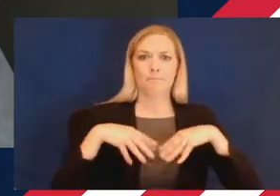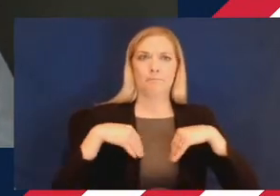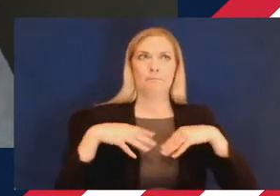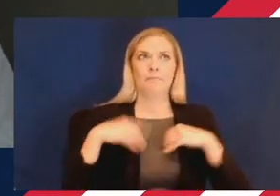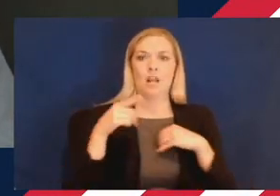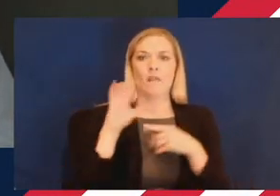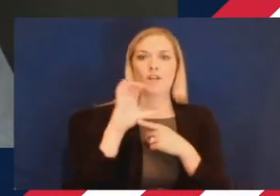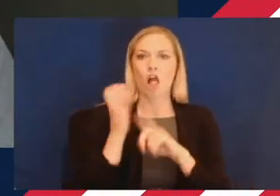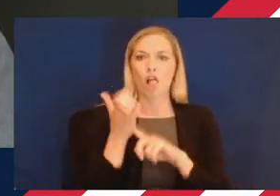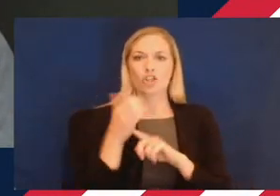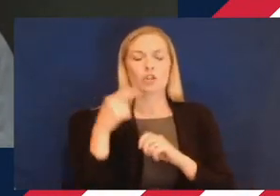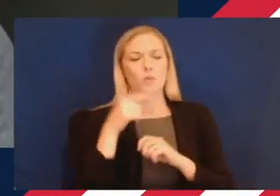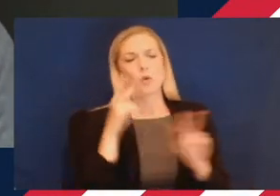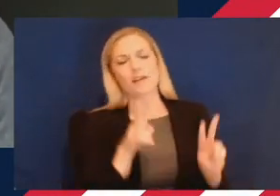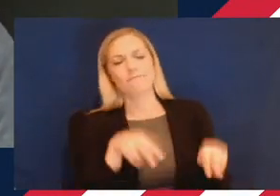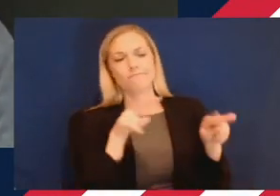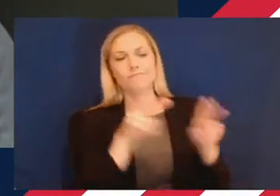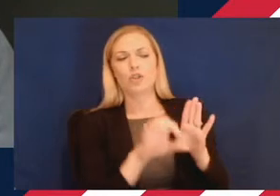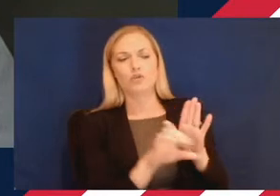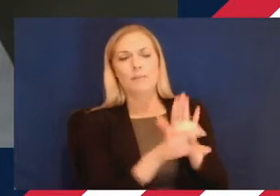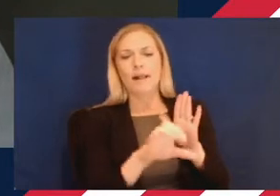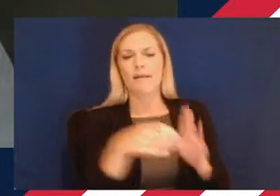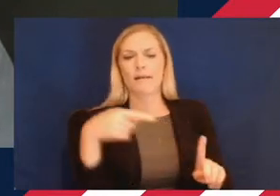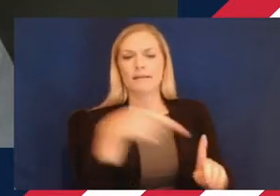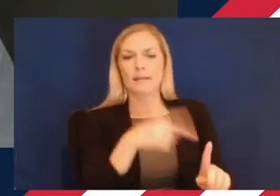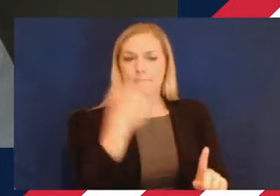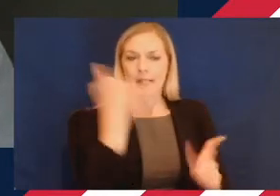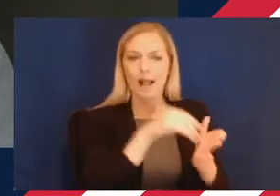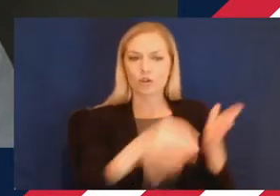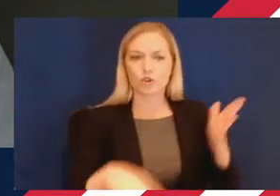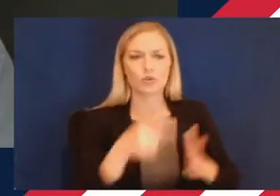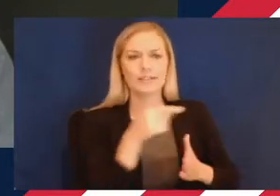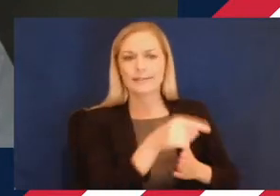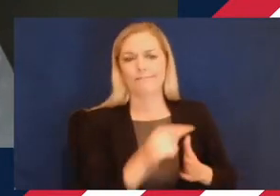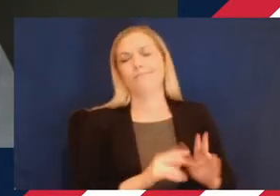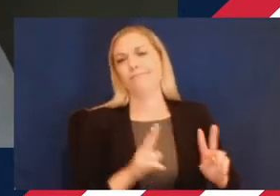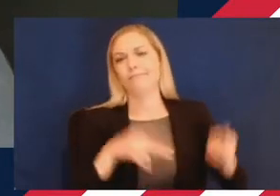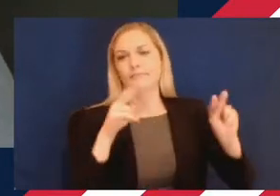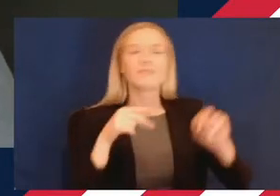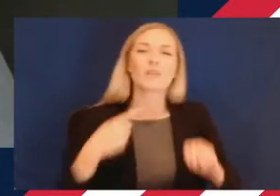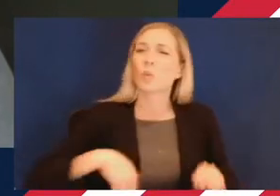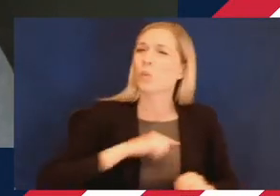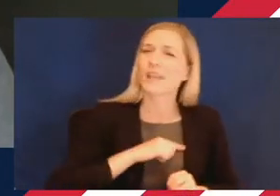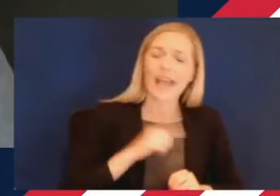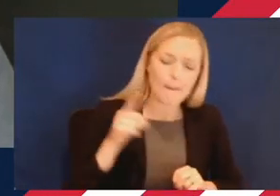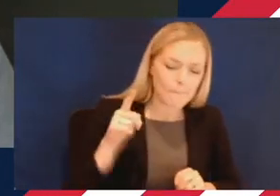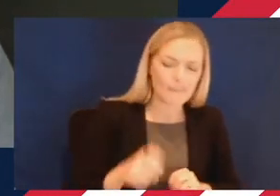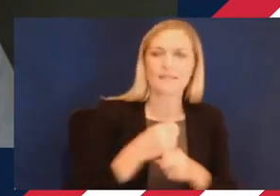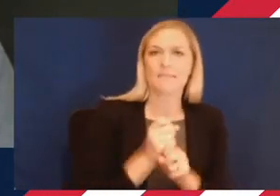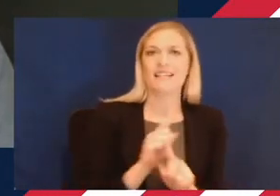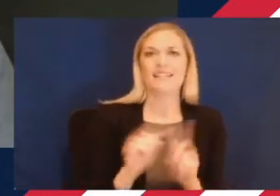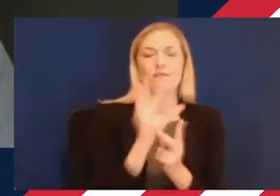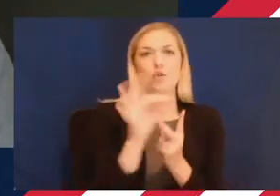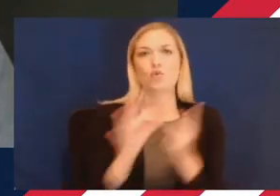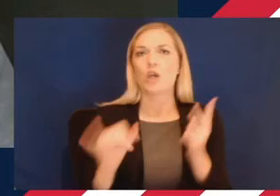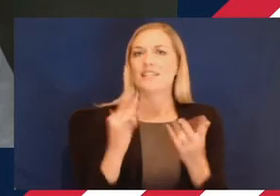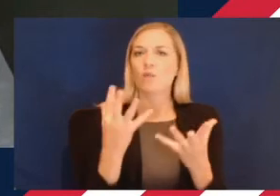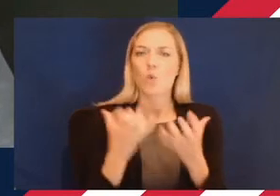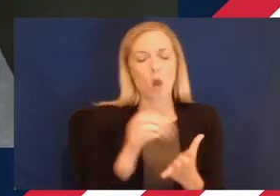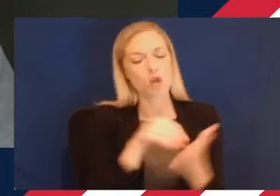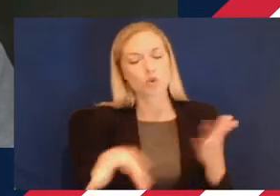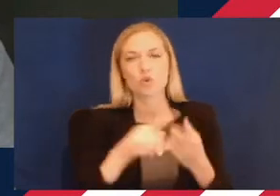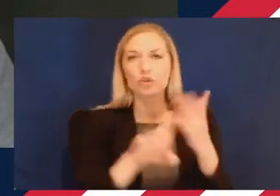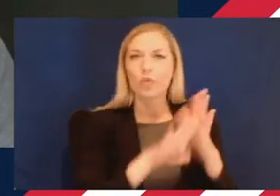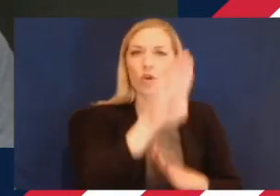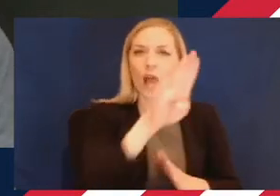break that cycle. We must make different choices for our students if we want them to thrive. The COVID-19 pandemic has made our